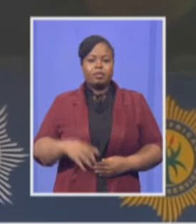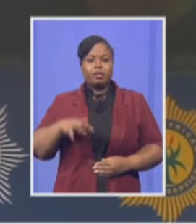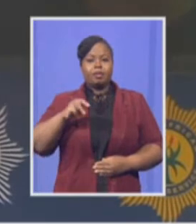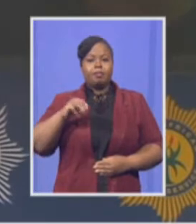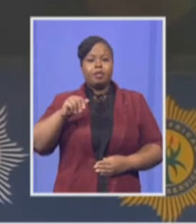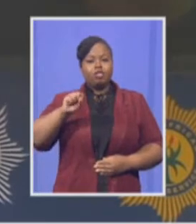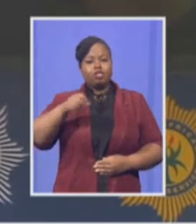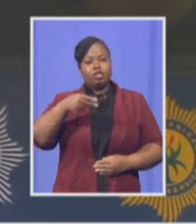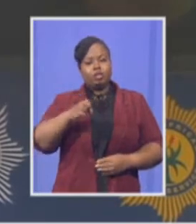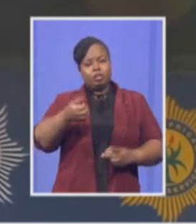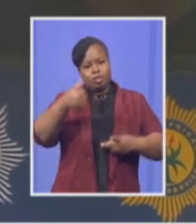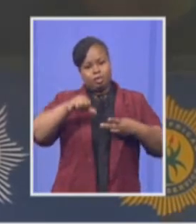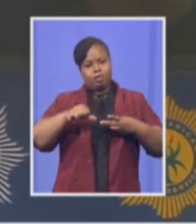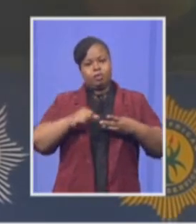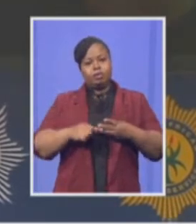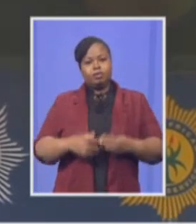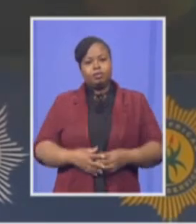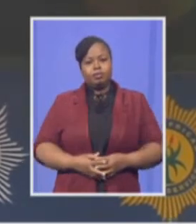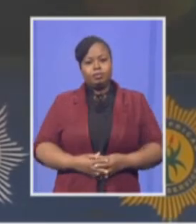Follow.